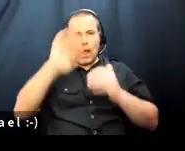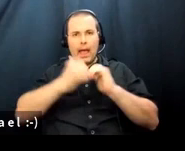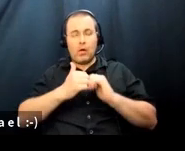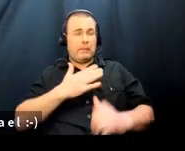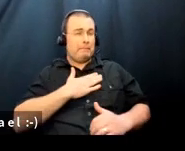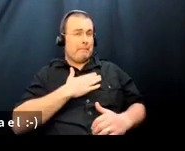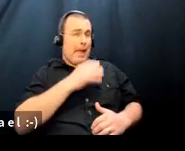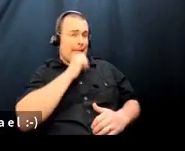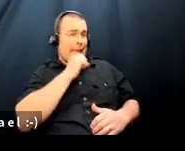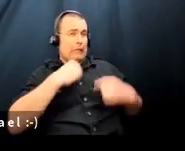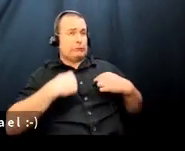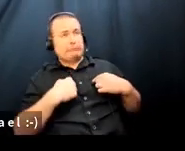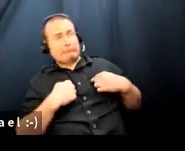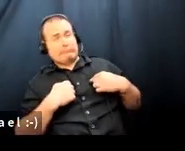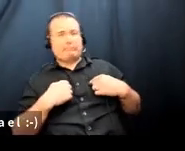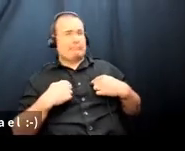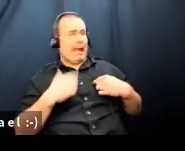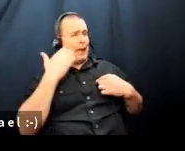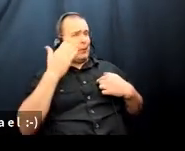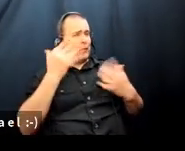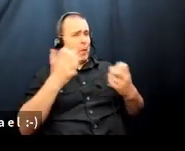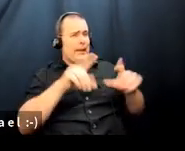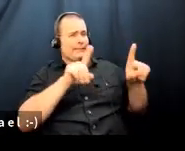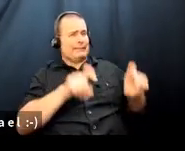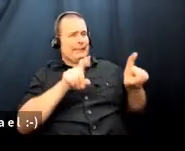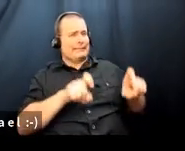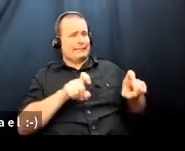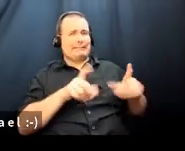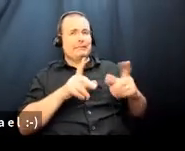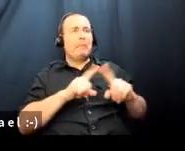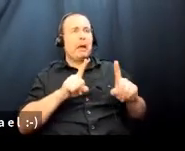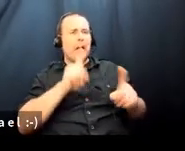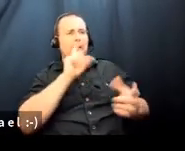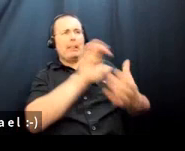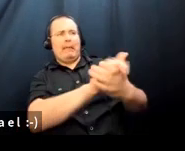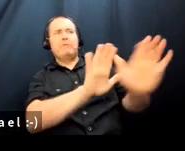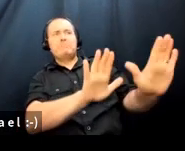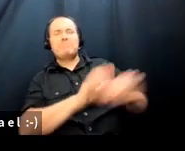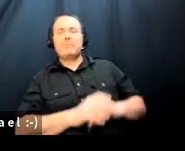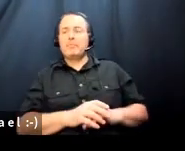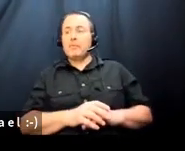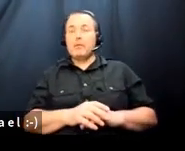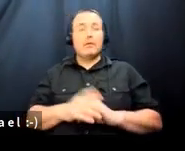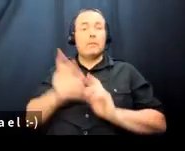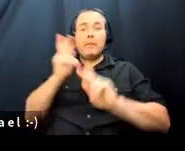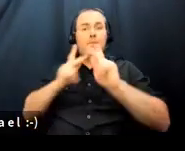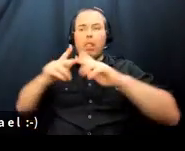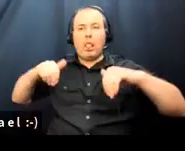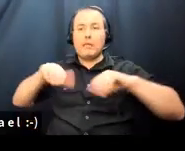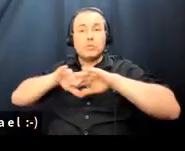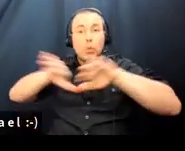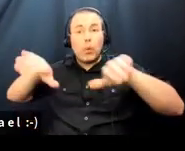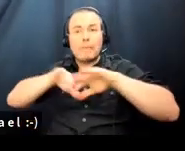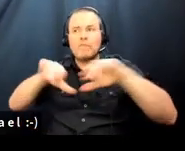yeah, okay, I'll believe that. A lot of people who haven't gone swimming in a long time, they get in a swimming pool or a lake or